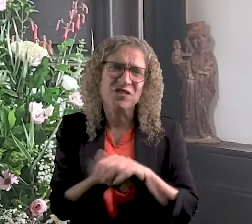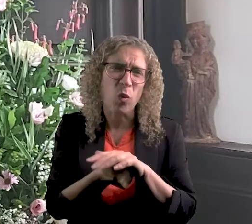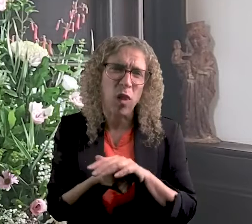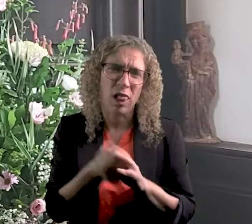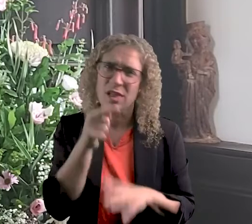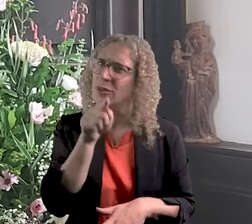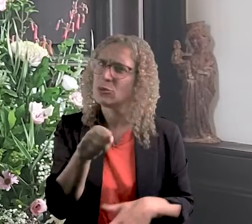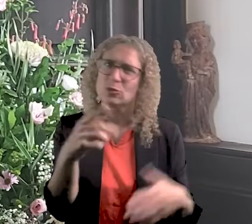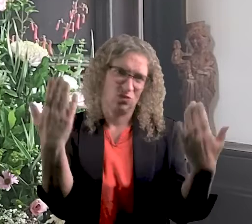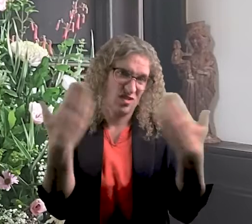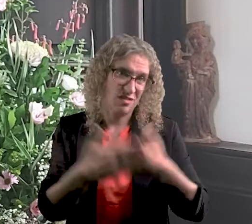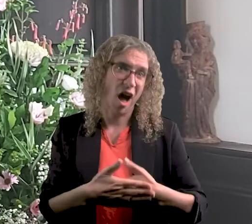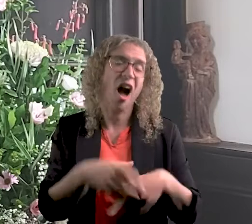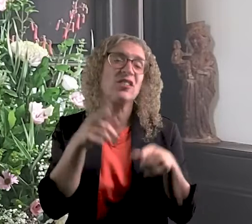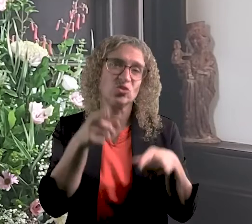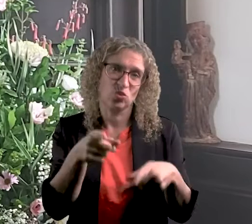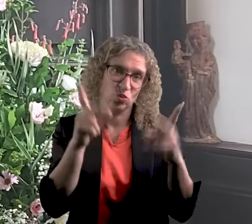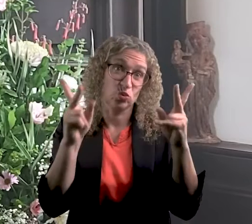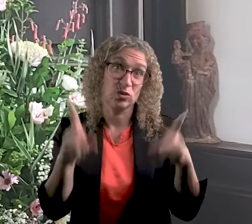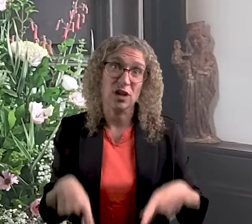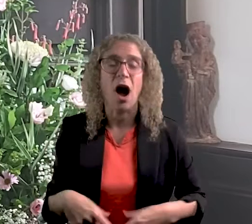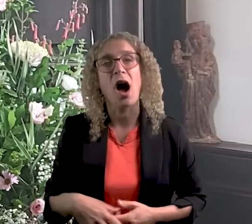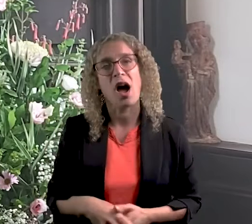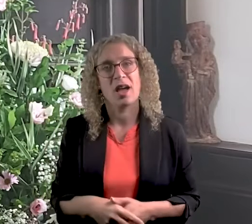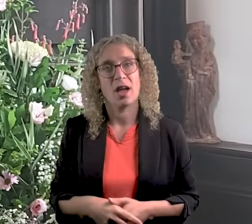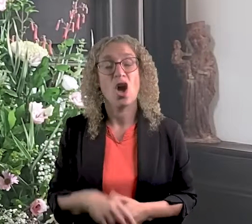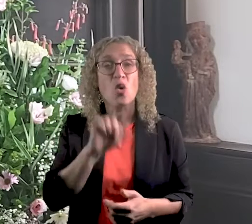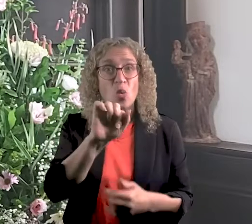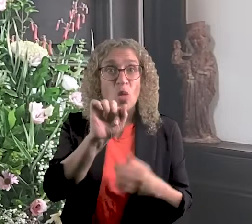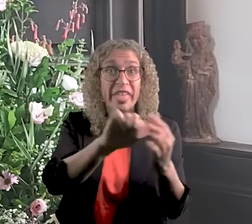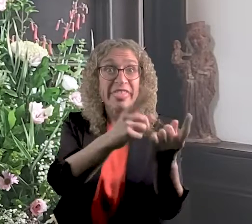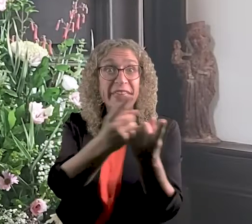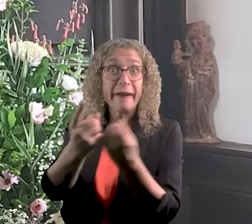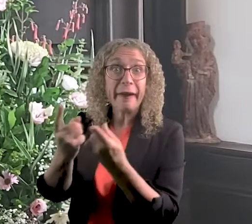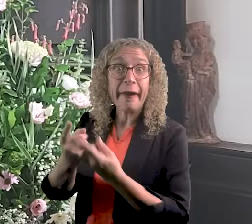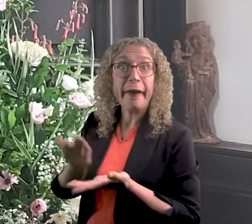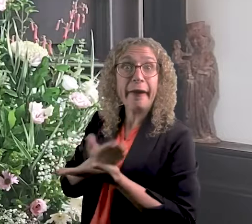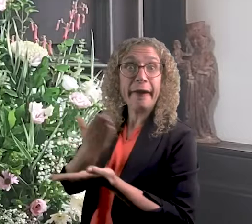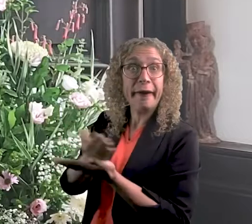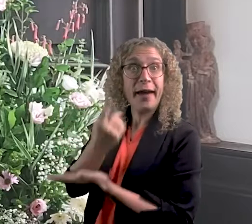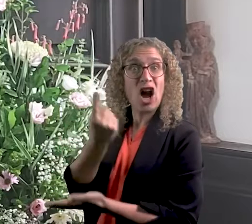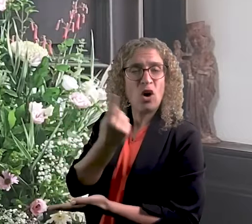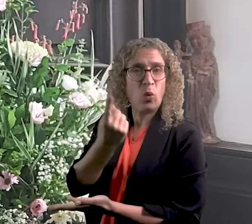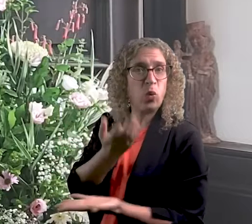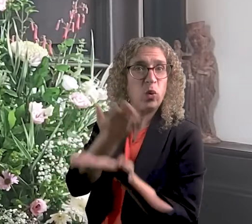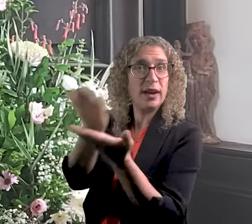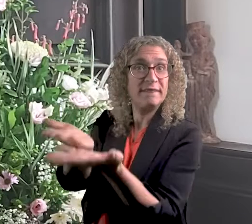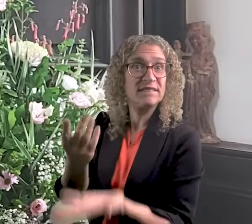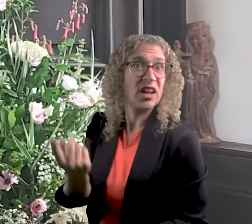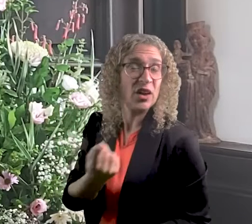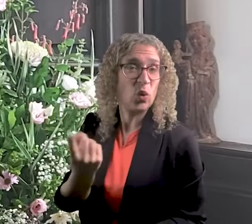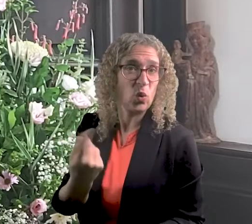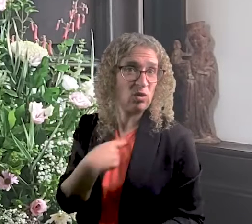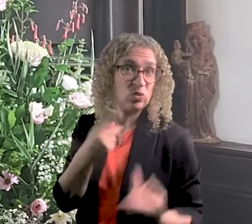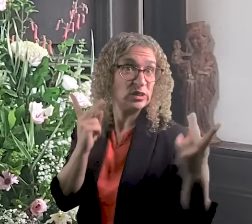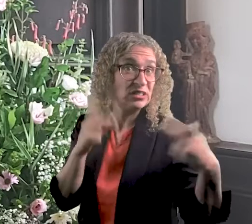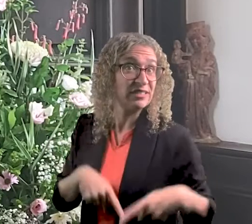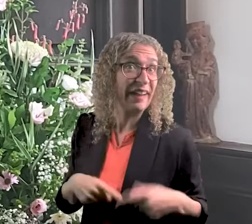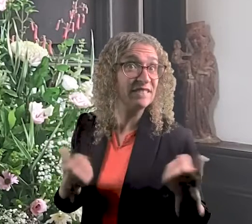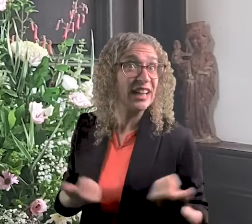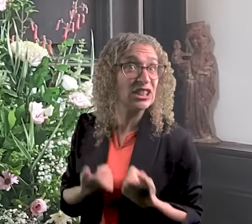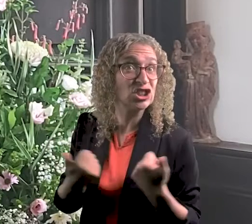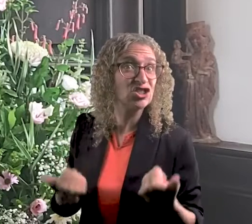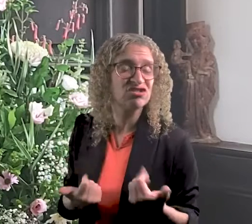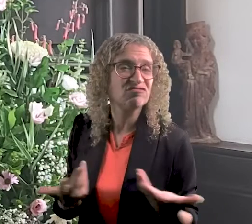night your life is being demanded of you. Who is going to own all the stuff that you spent your